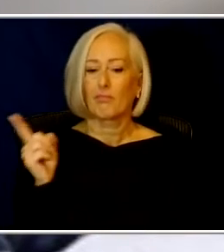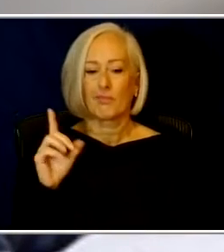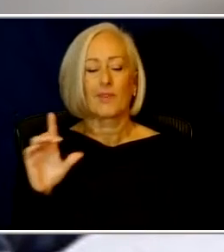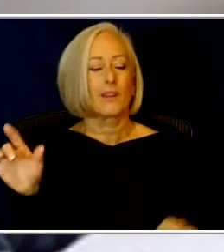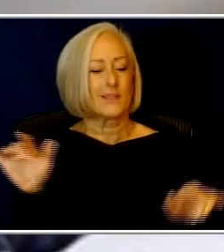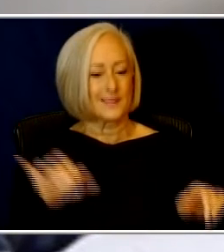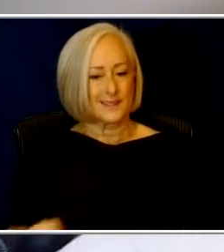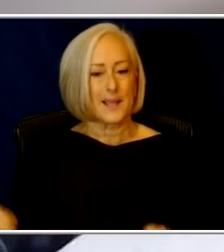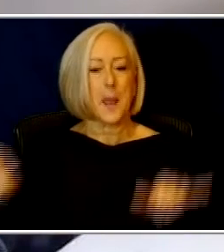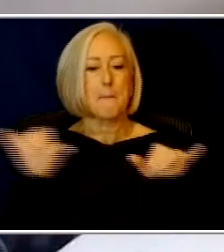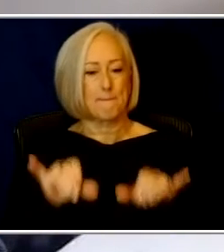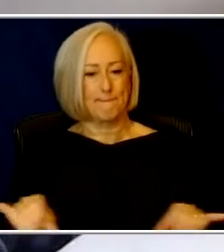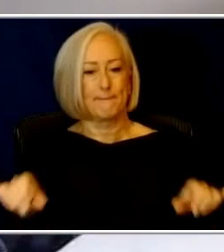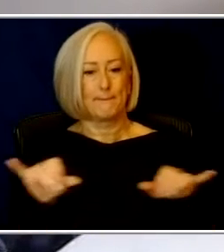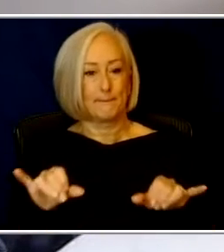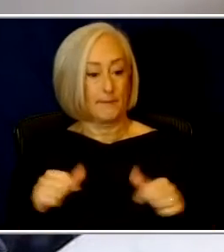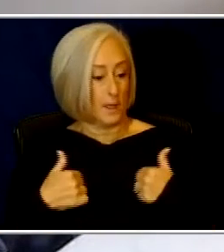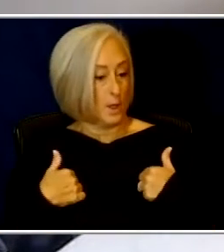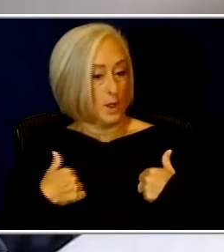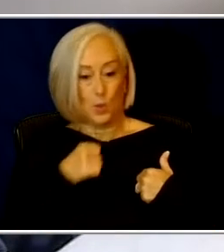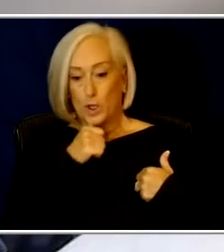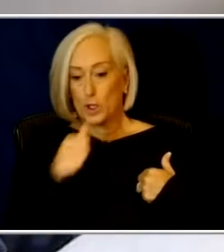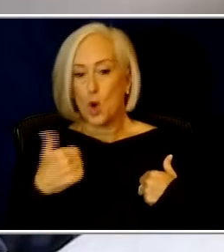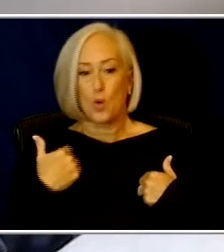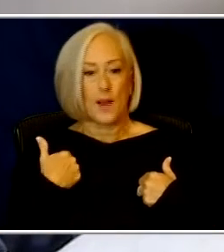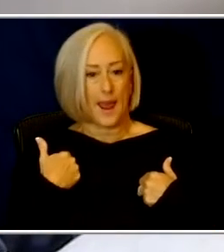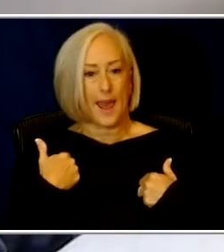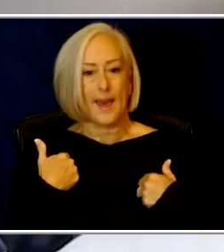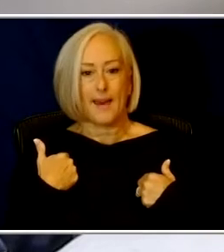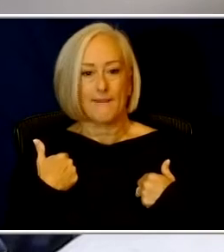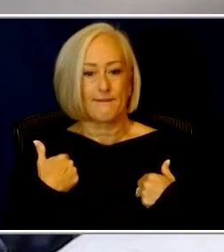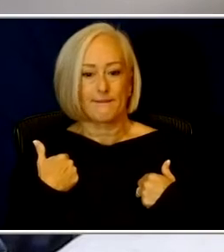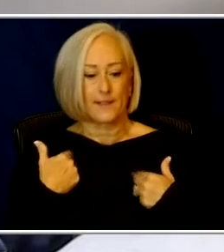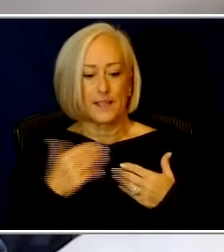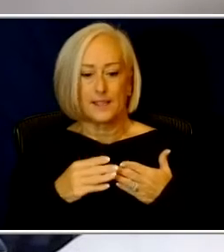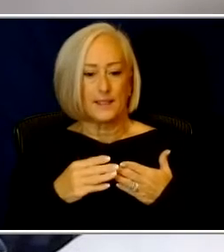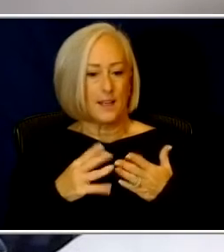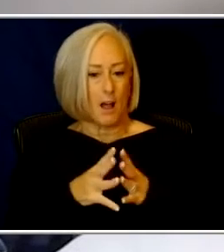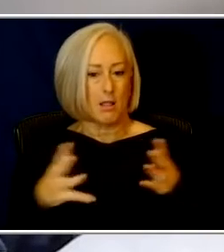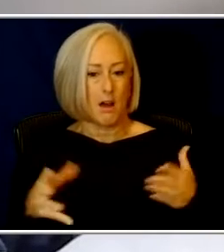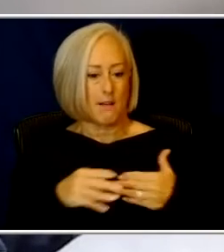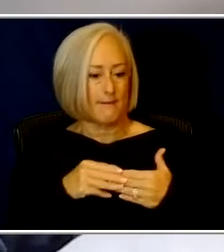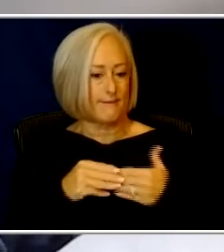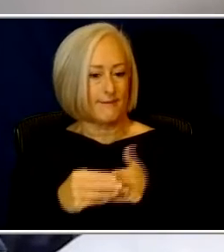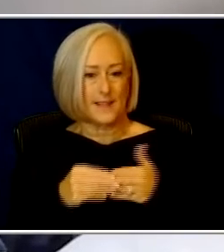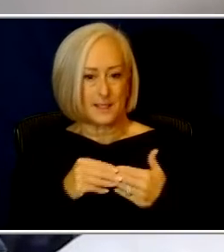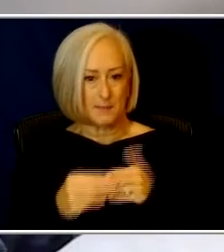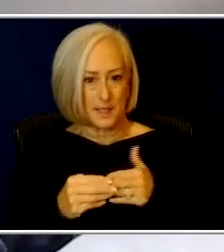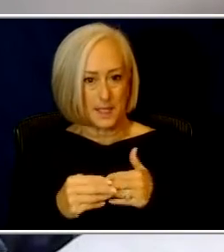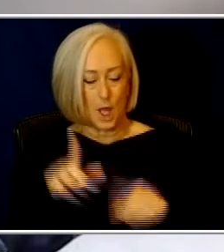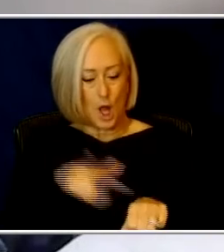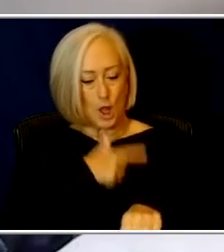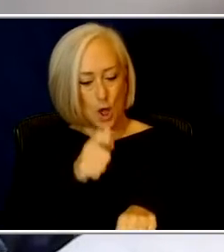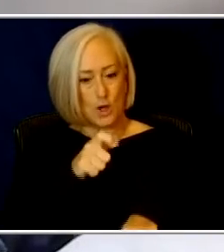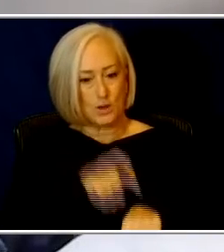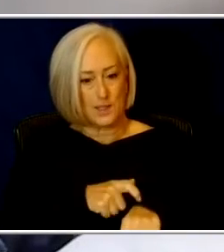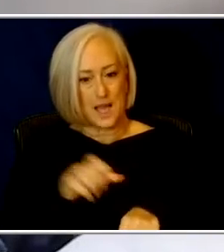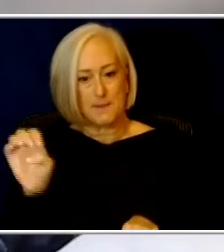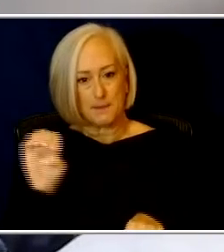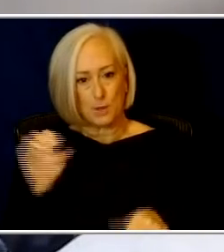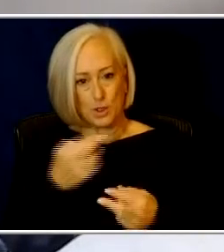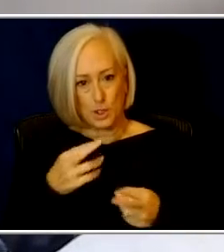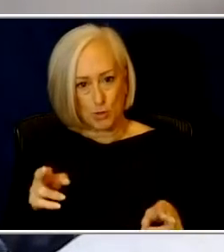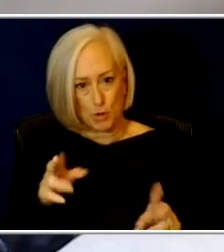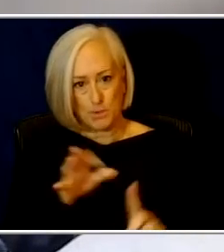is we don't have a cushion, and we're seeing longer wait times in the ER, especially with our mental health